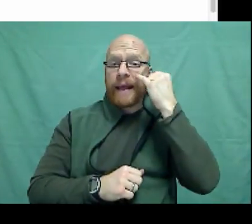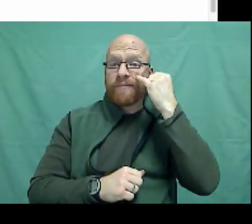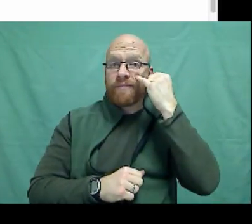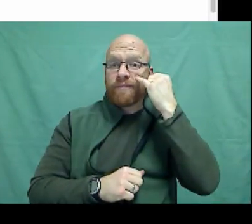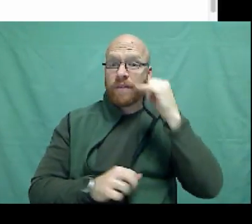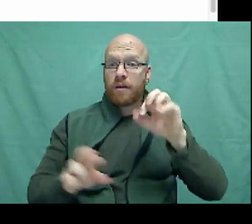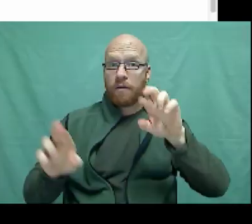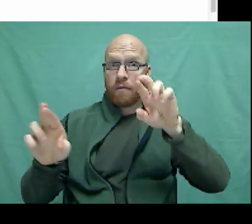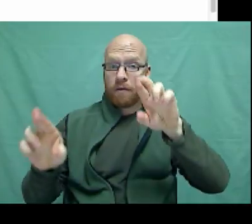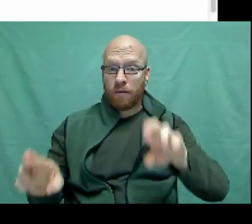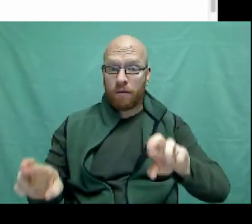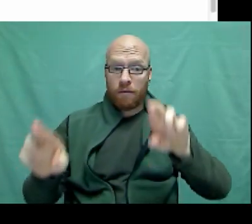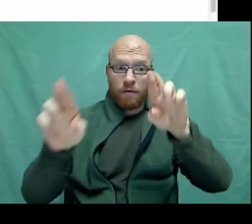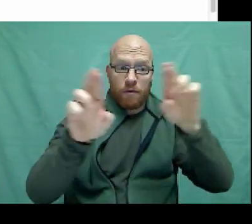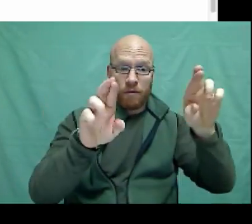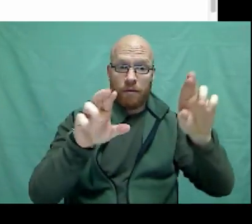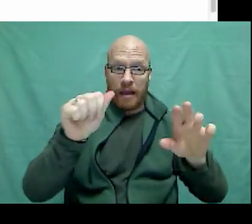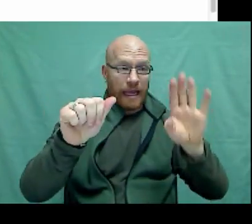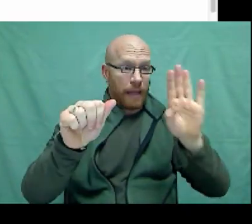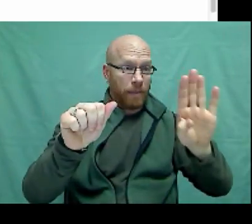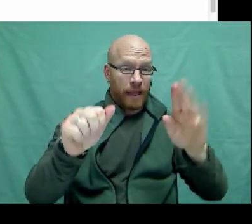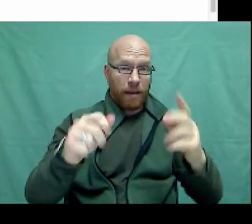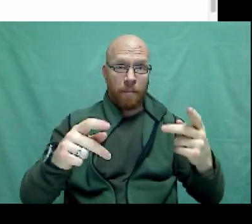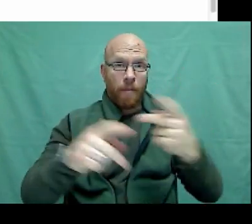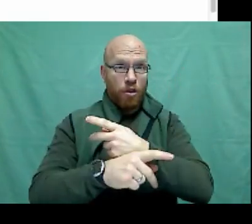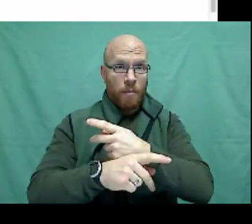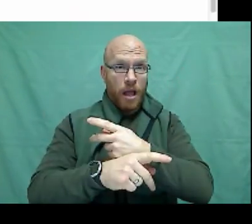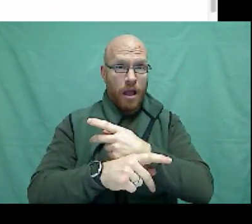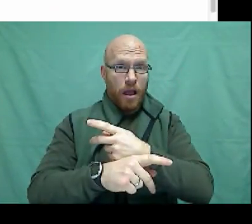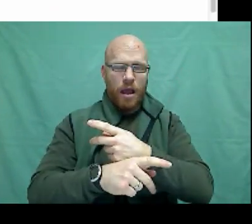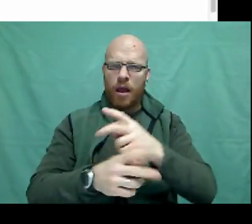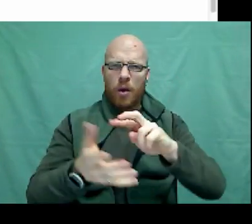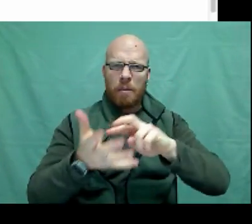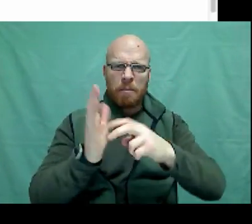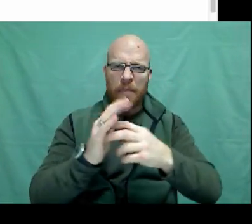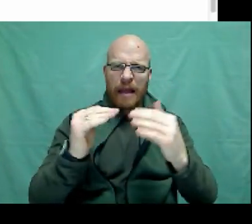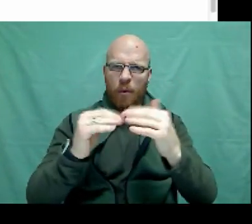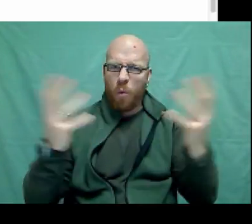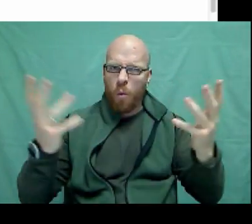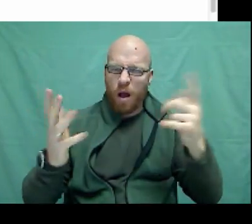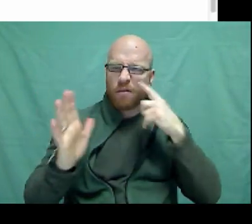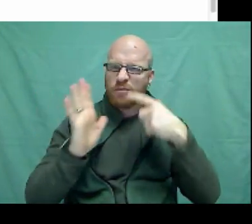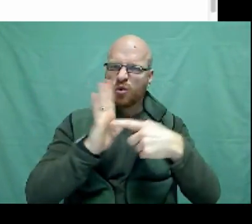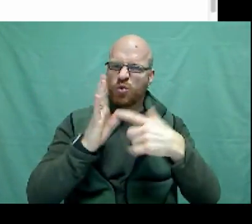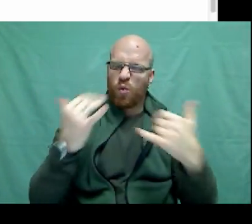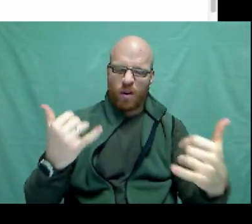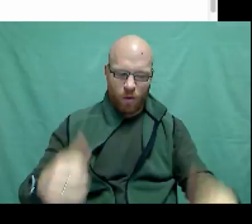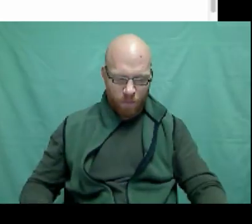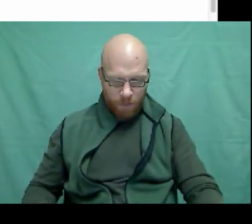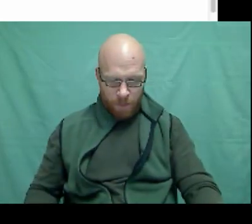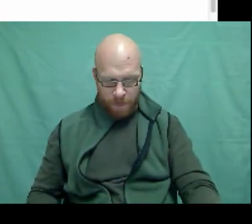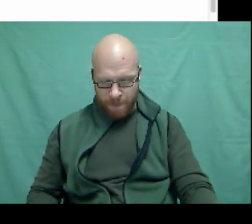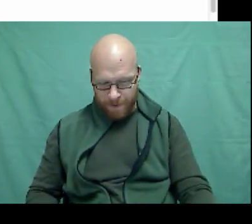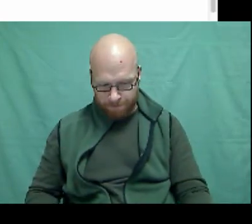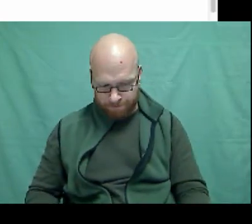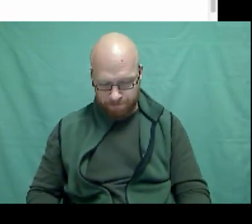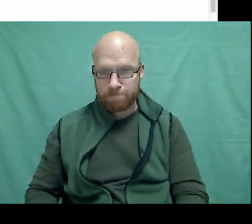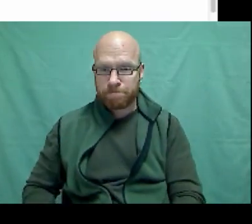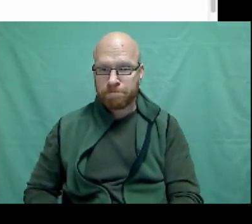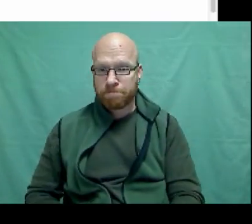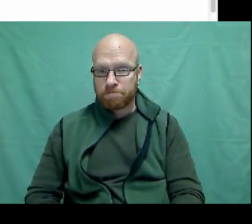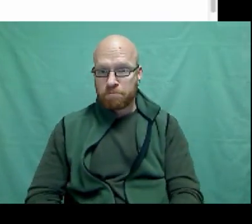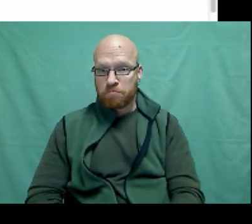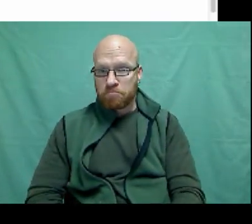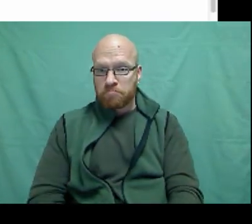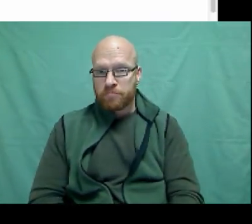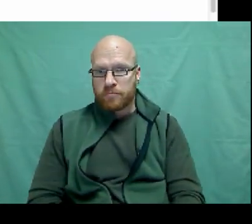b, now if these two numbers, if we multiply their square roots, we will show you what